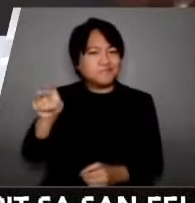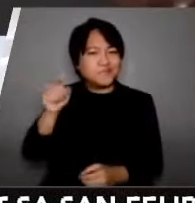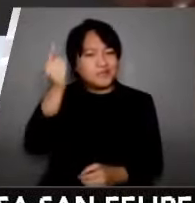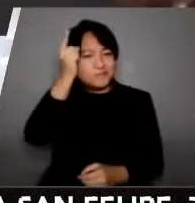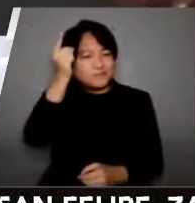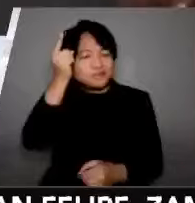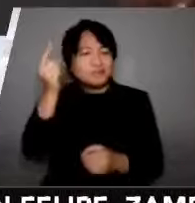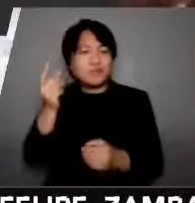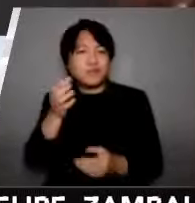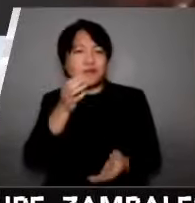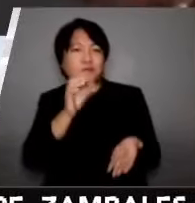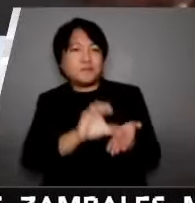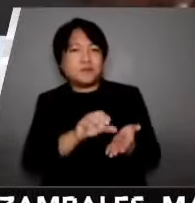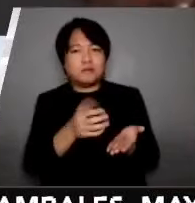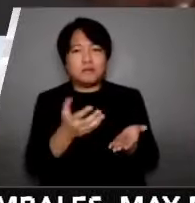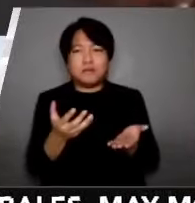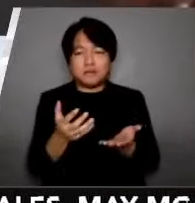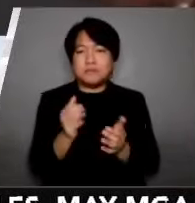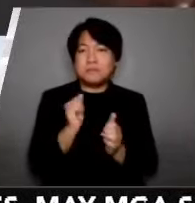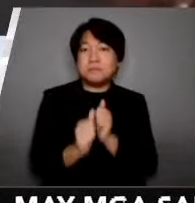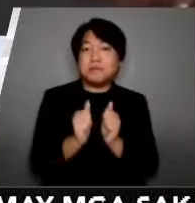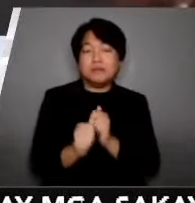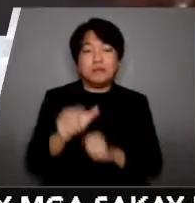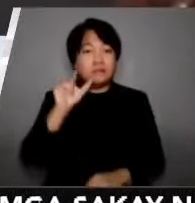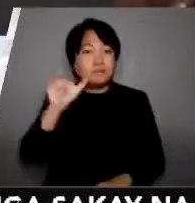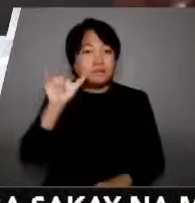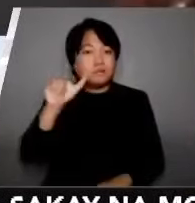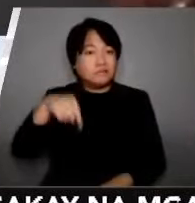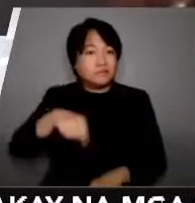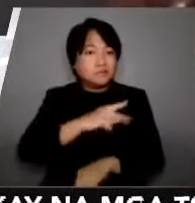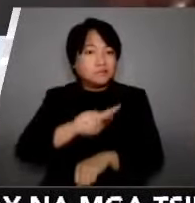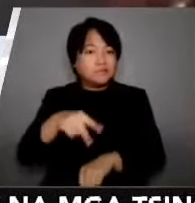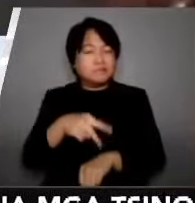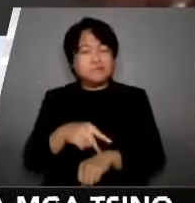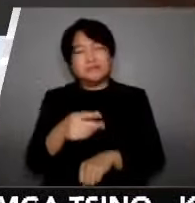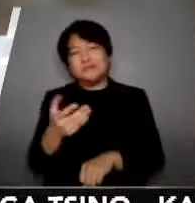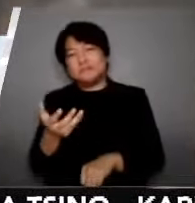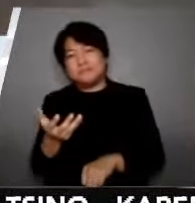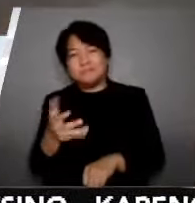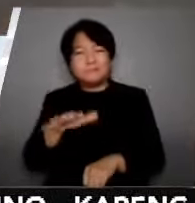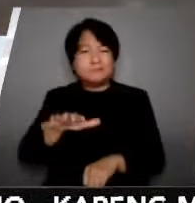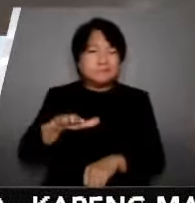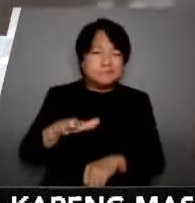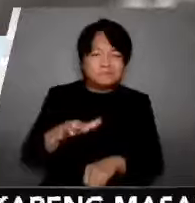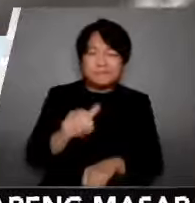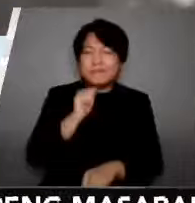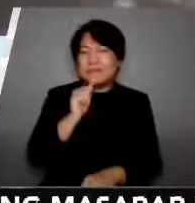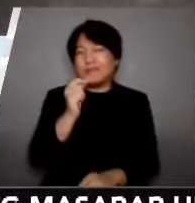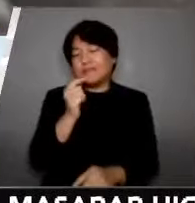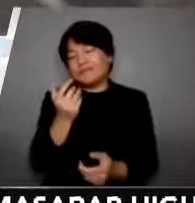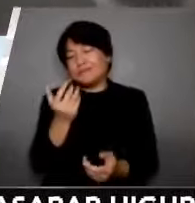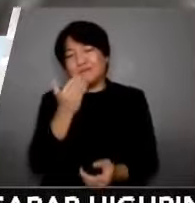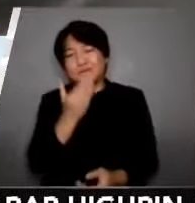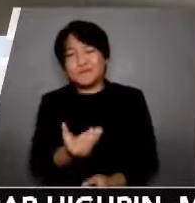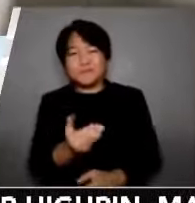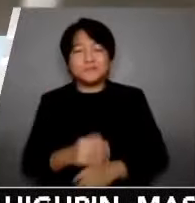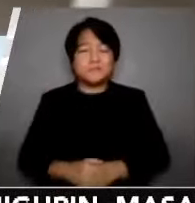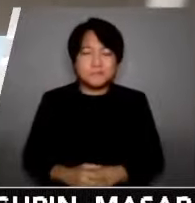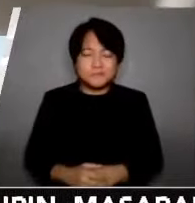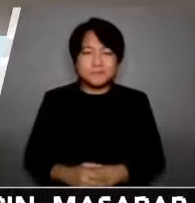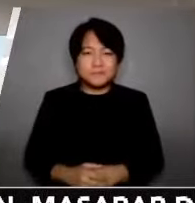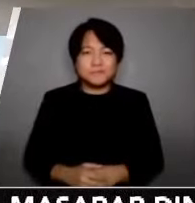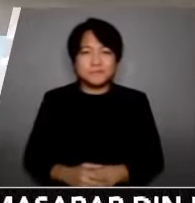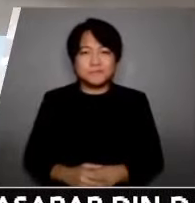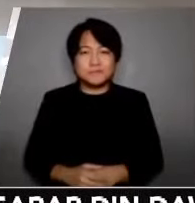current state of the airport is really Uh not acceptable Kamakailan naging viral ang mga surot at